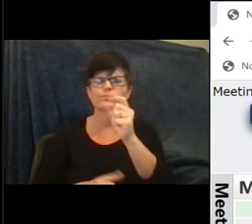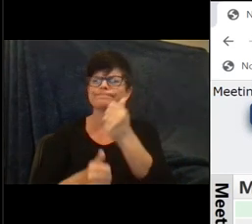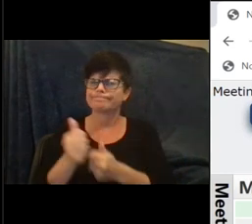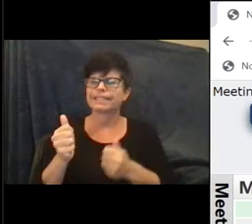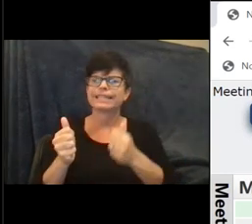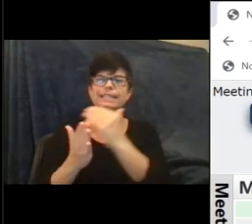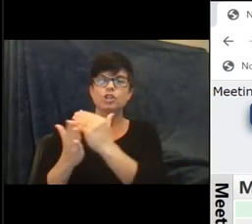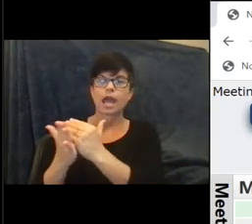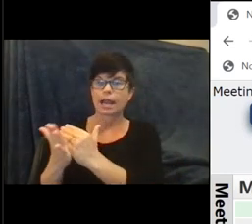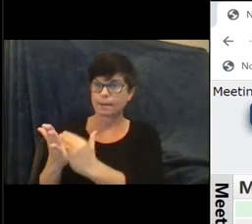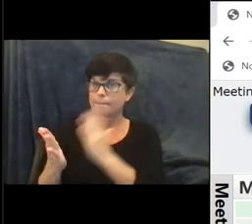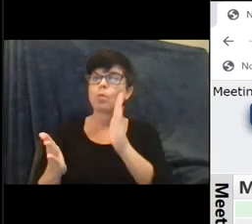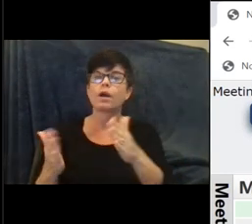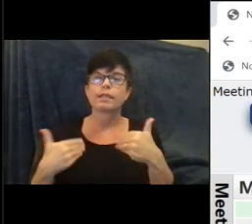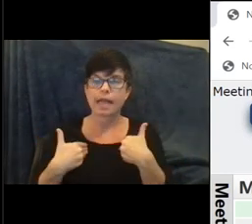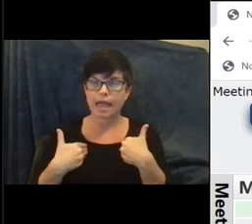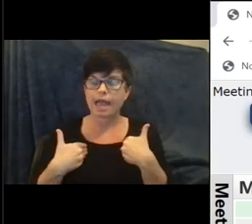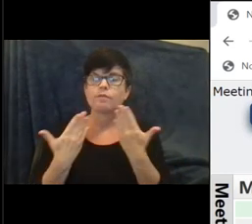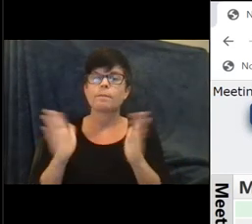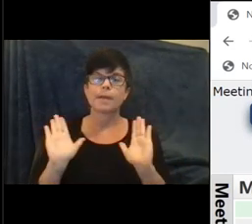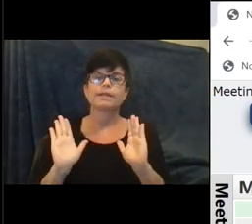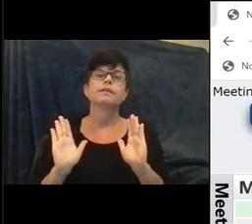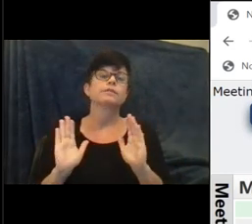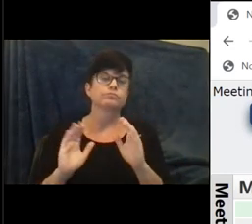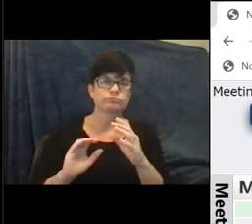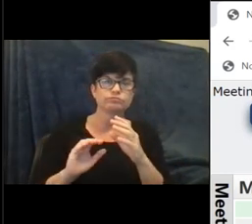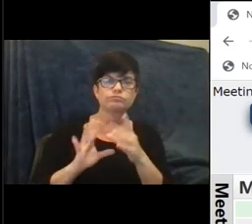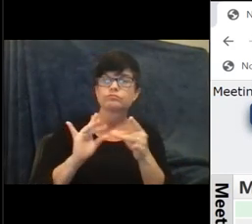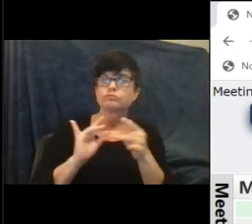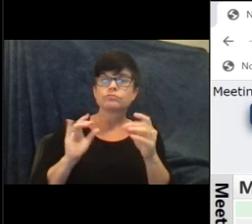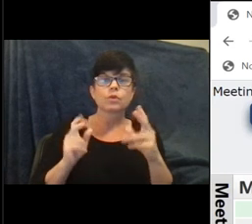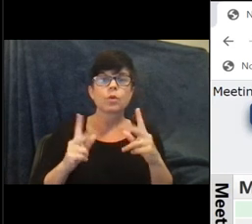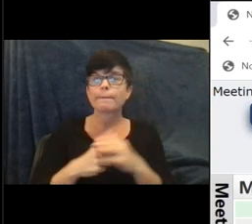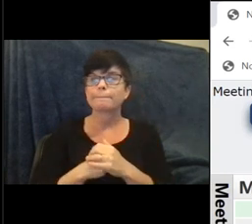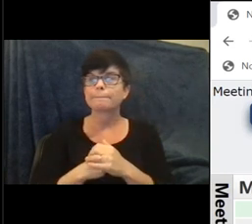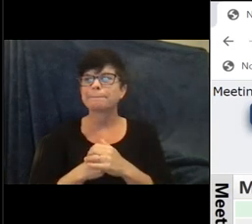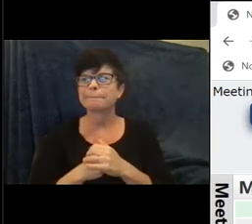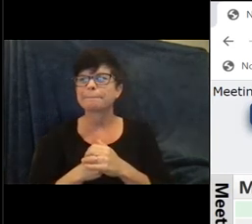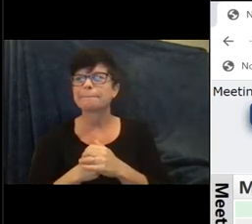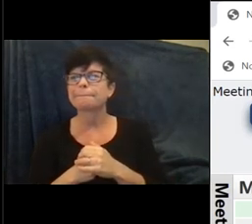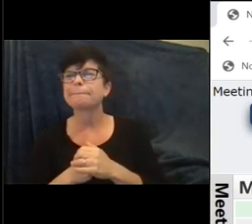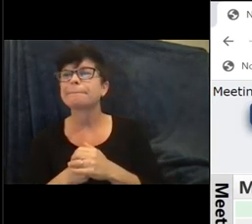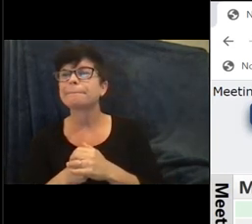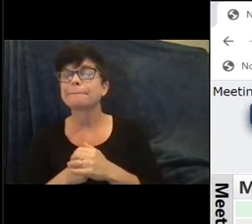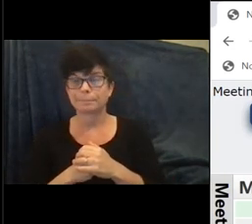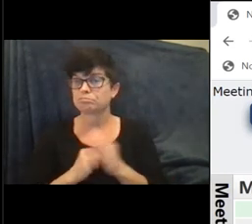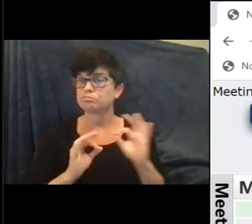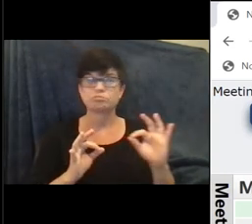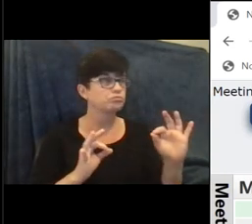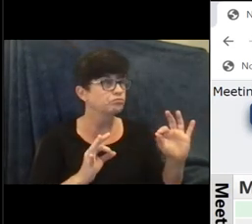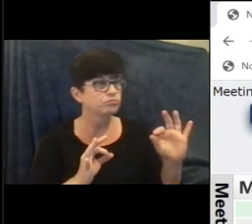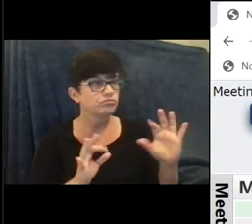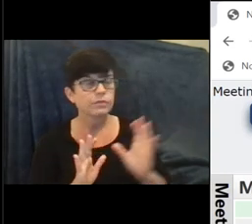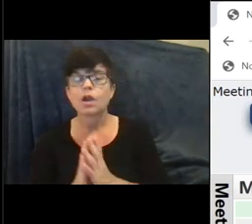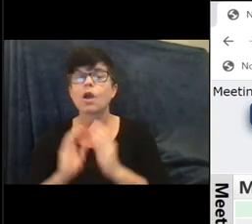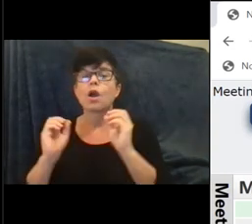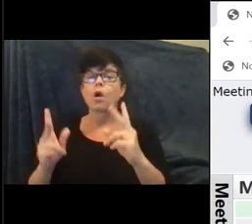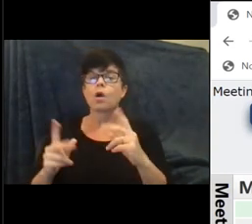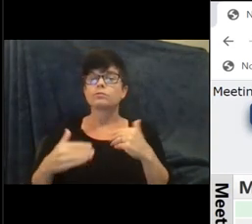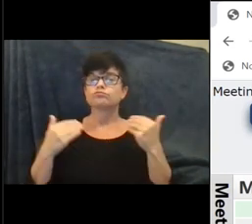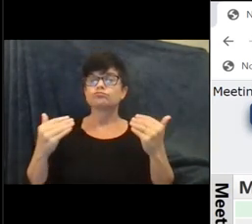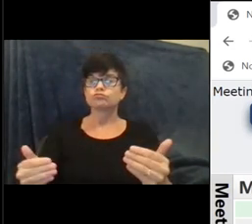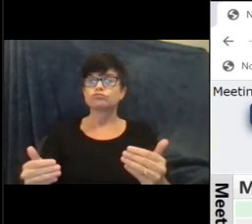have public comment. So, yes. Board. I'm sorry. It's all good. Let's proceed